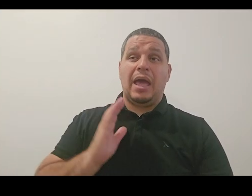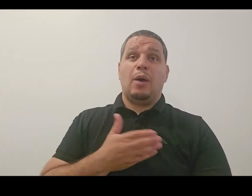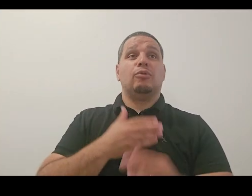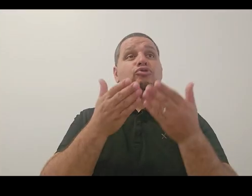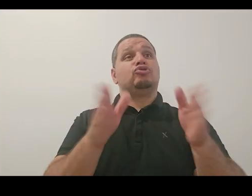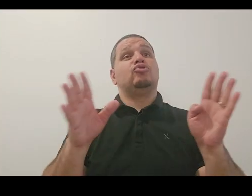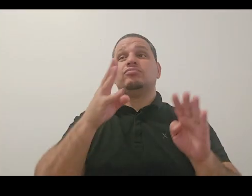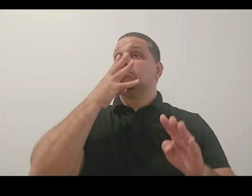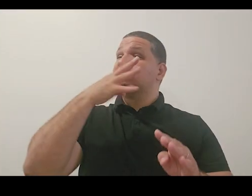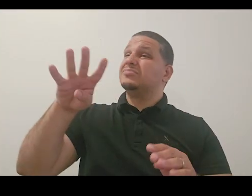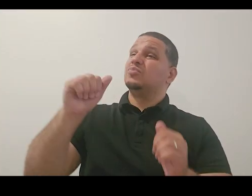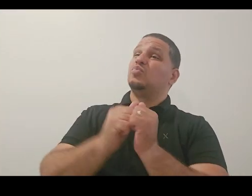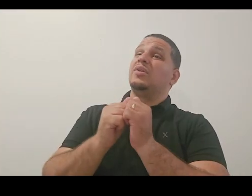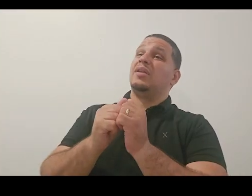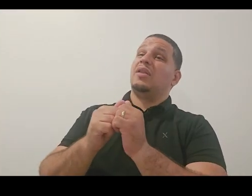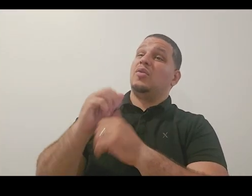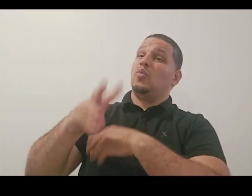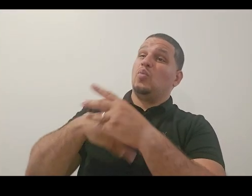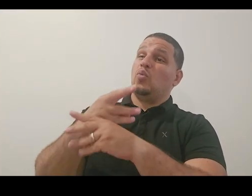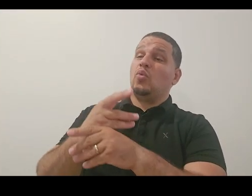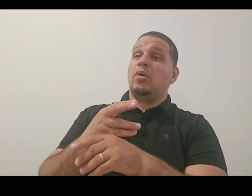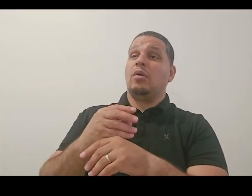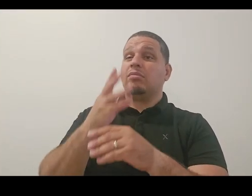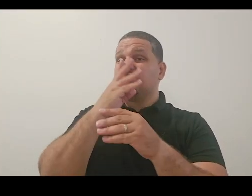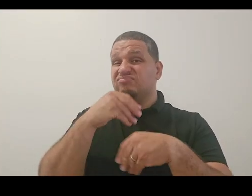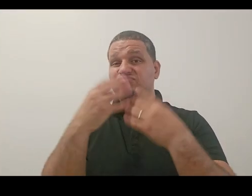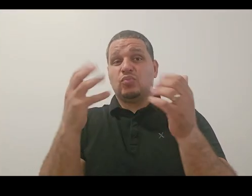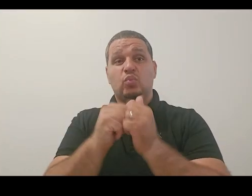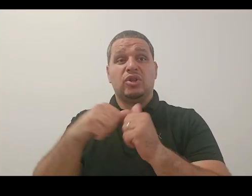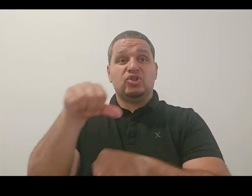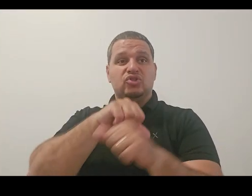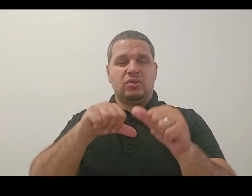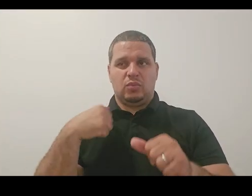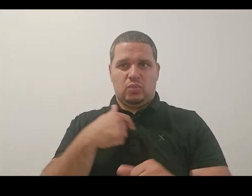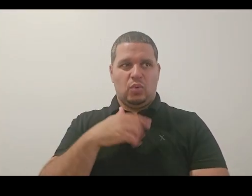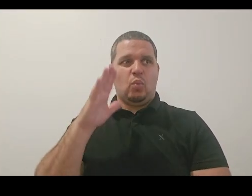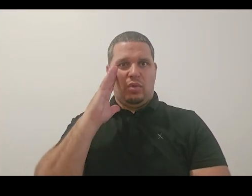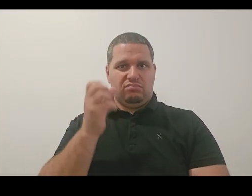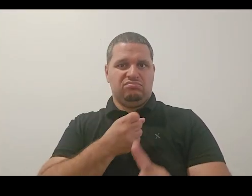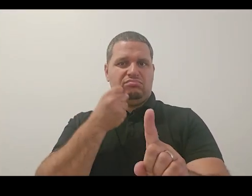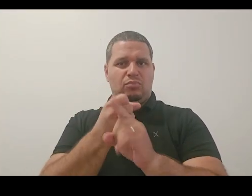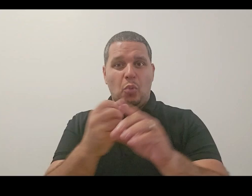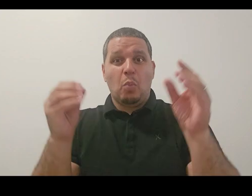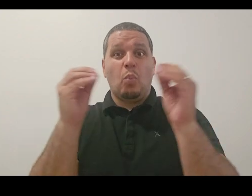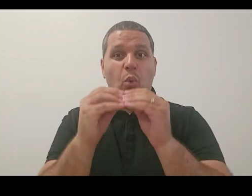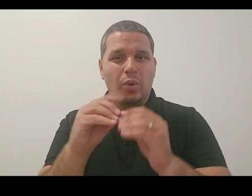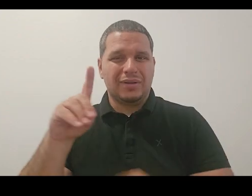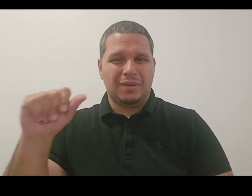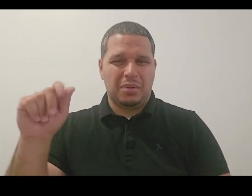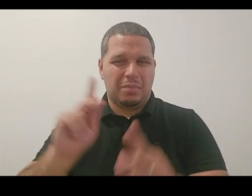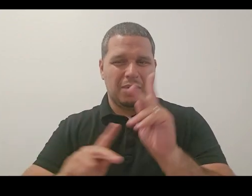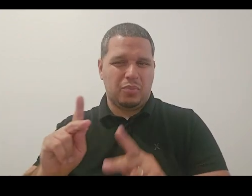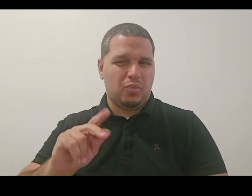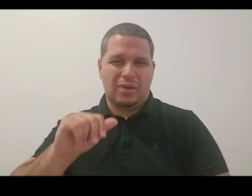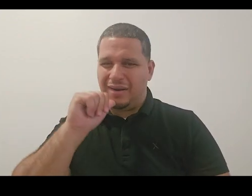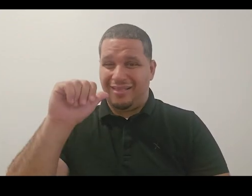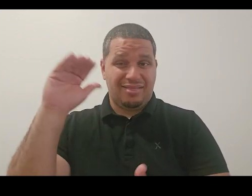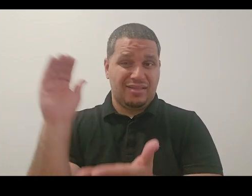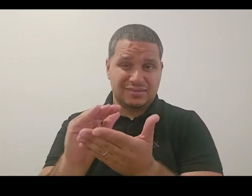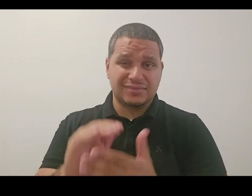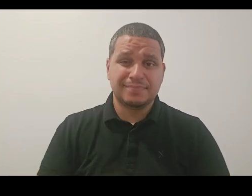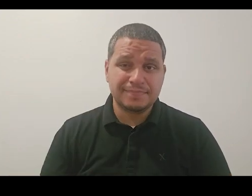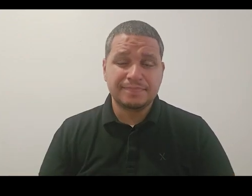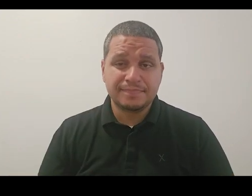that our general disregard for the environment and our carelessness with one another means that we're going to have more disabled people, not